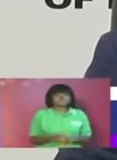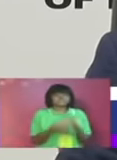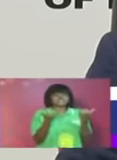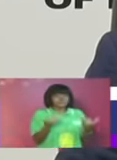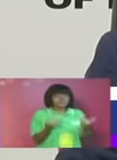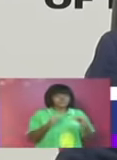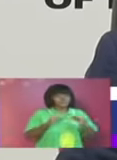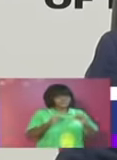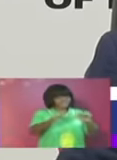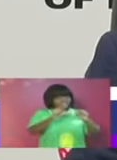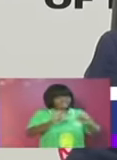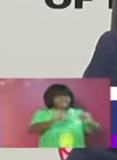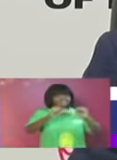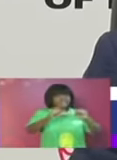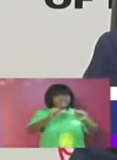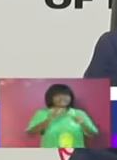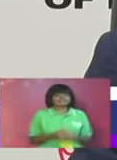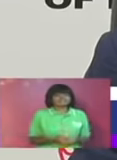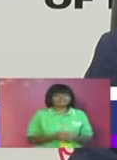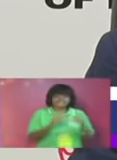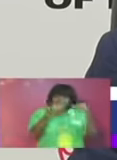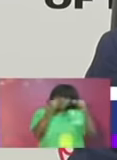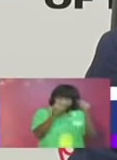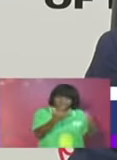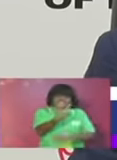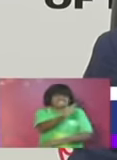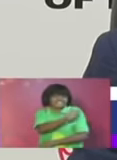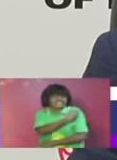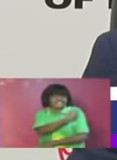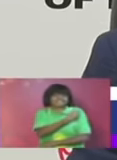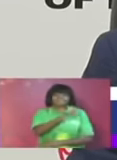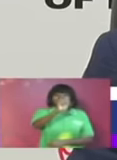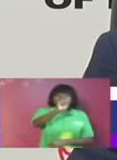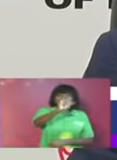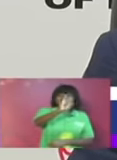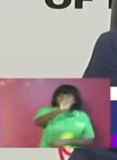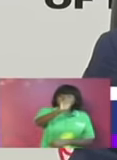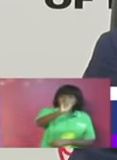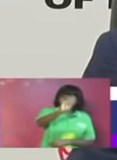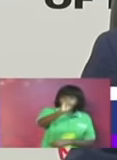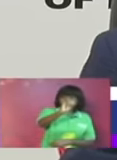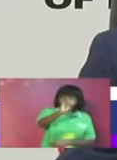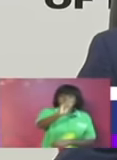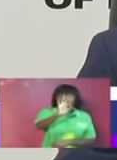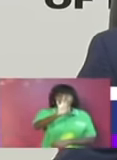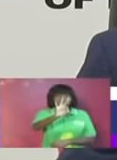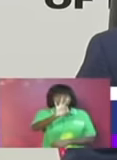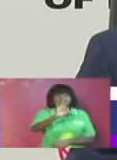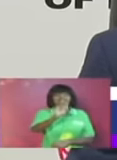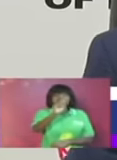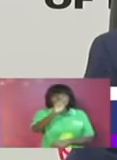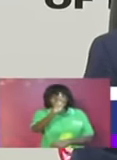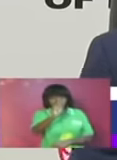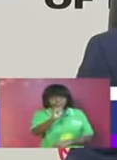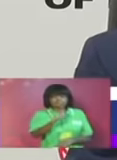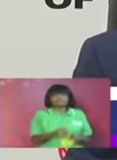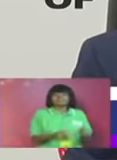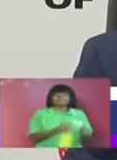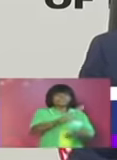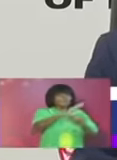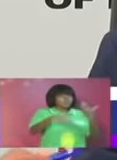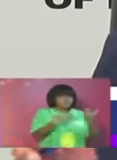at the all 109 health centers and the two drive-through sites in Trinidad. So that is